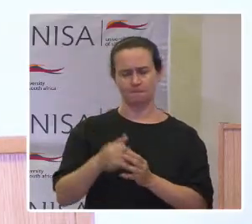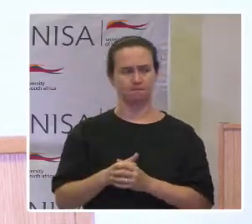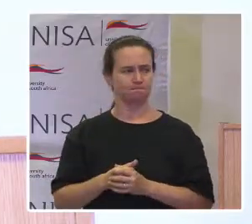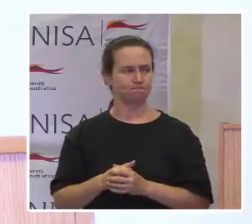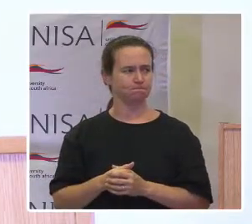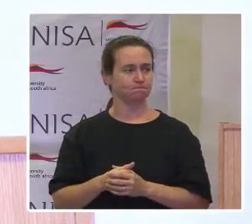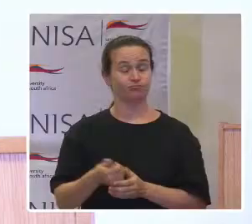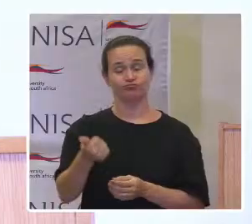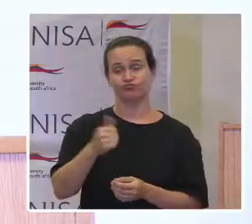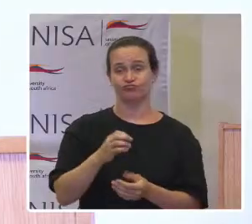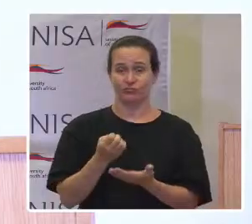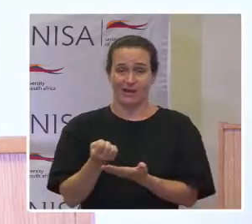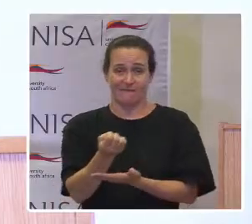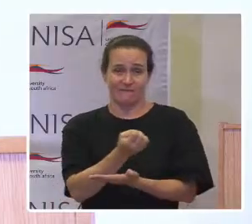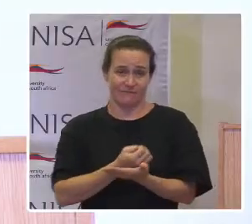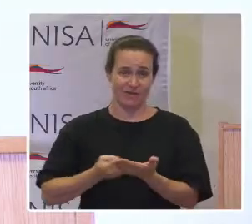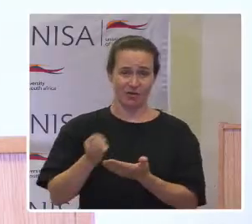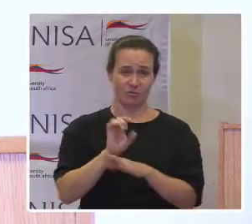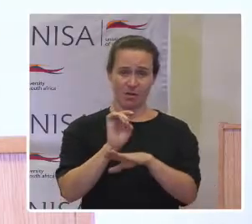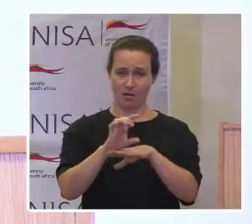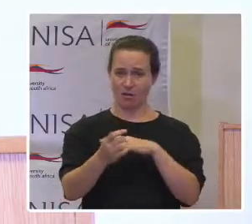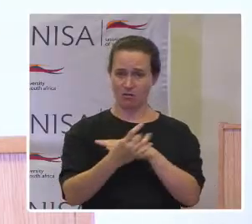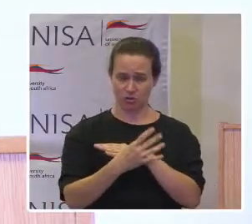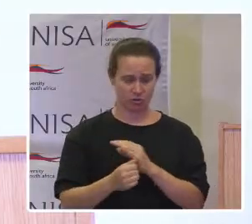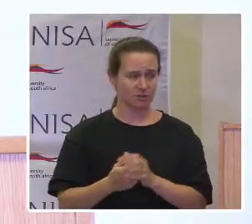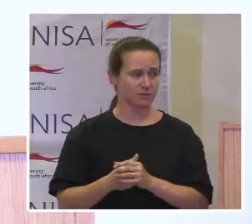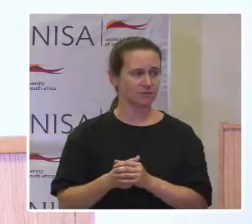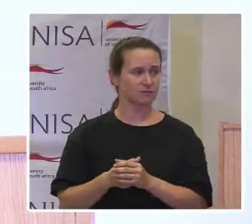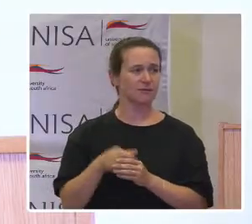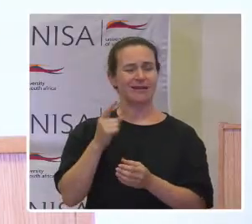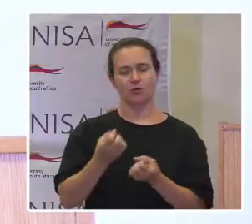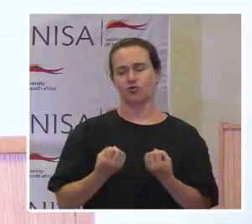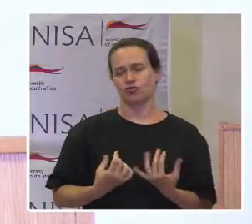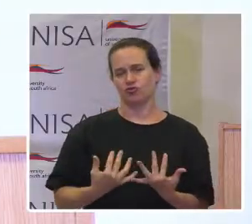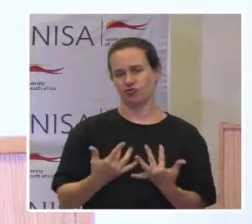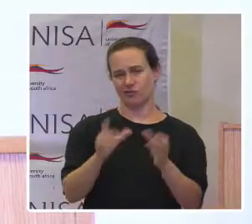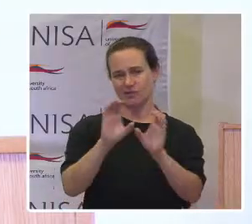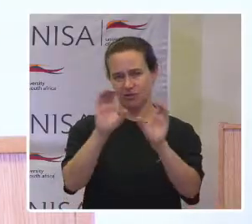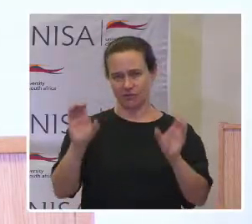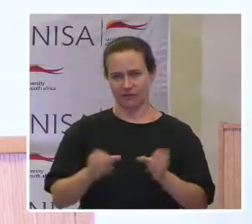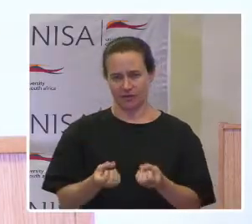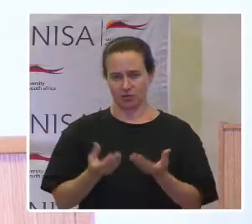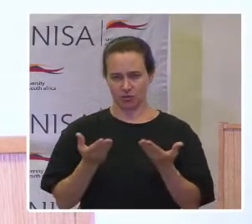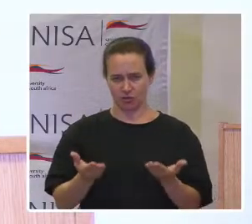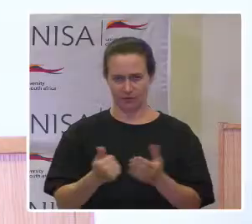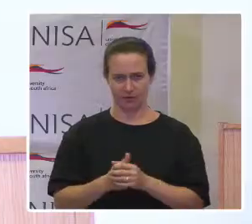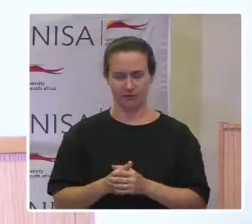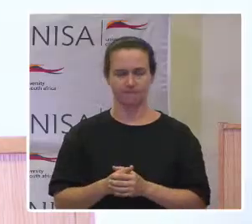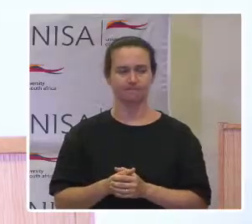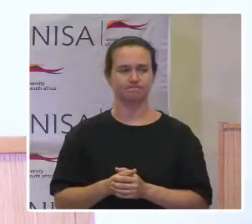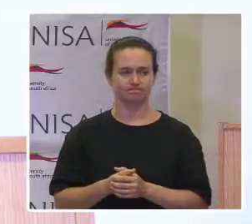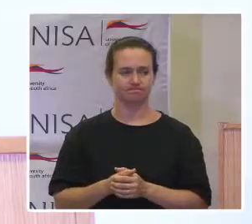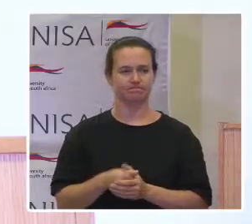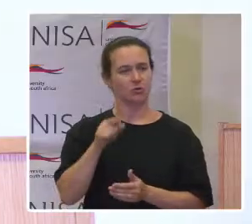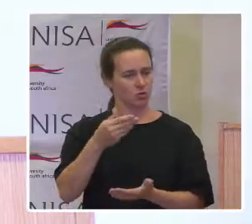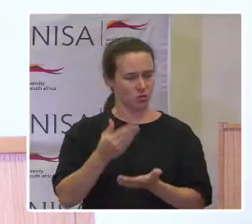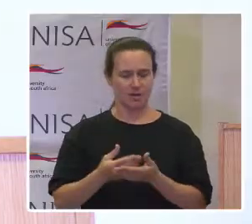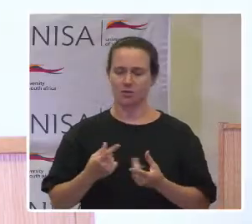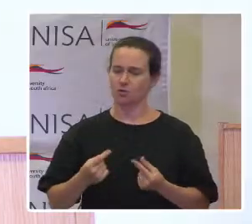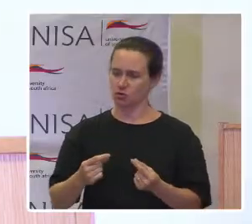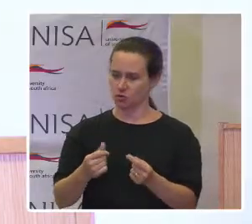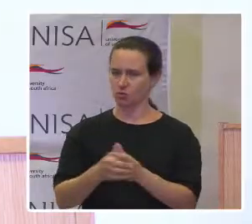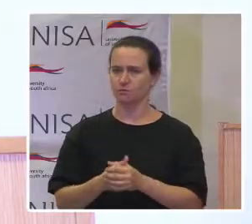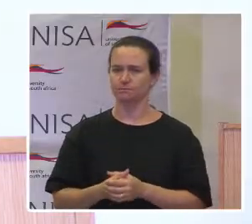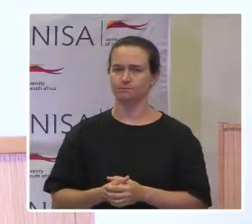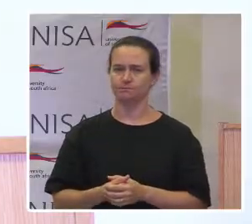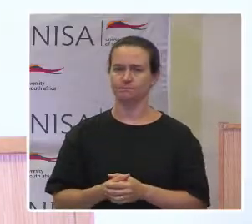then environmental consulting as well as green certification services. That is something that you can do, especially when we look